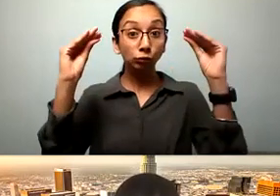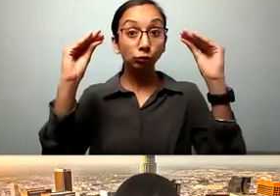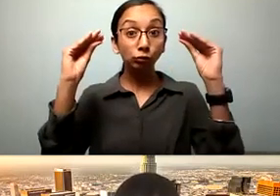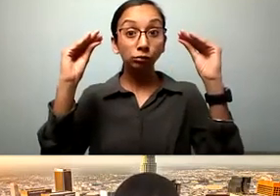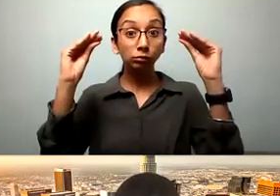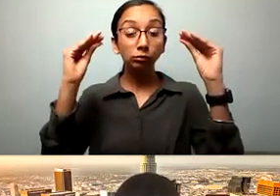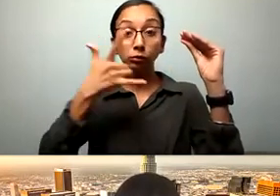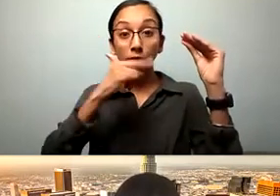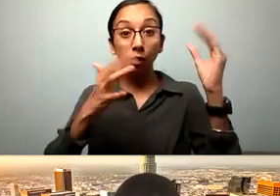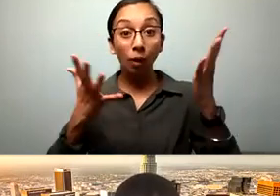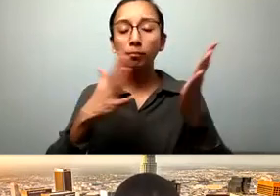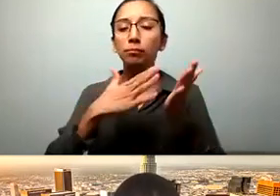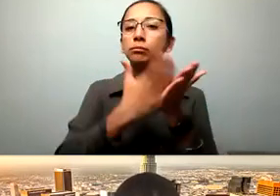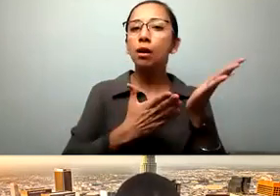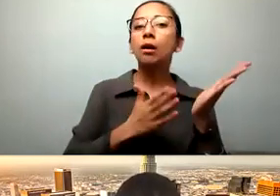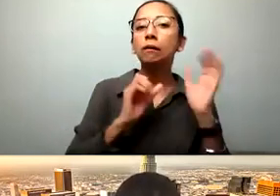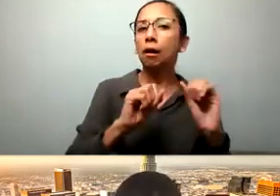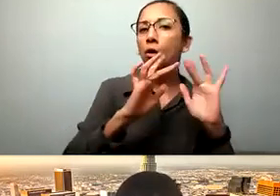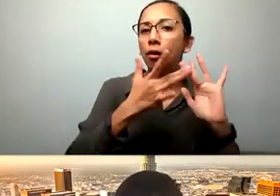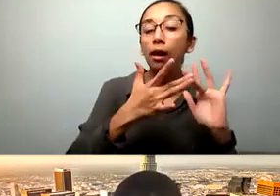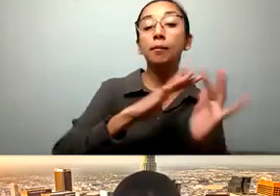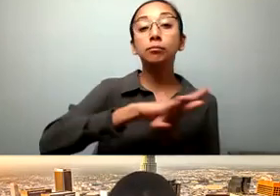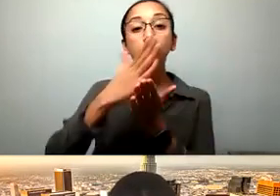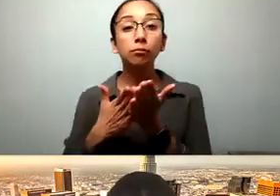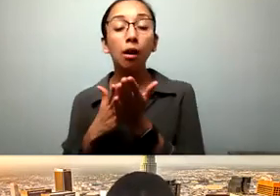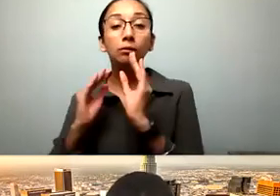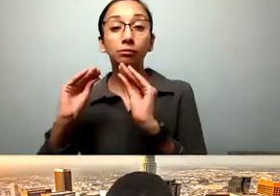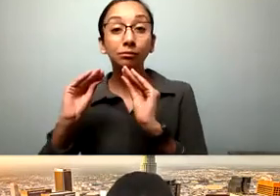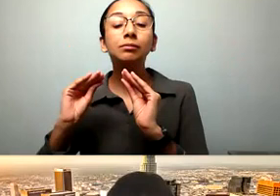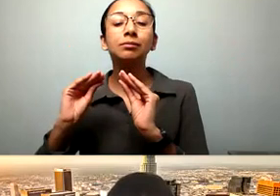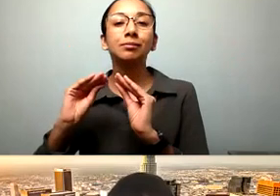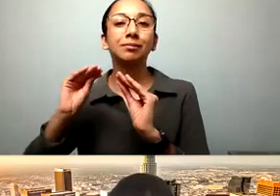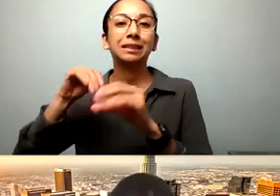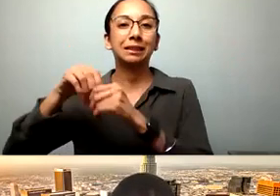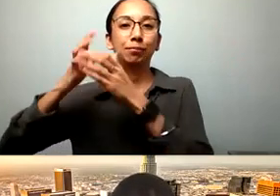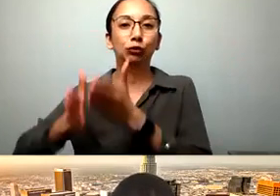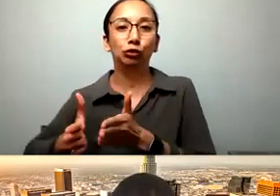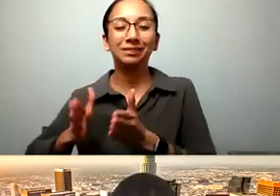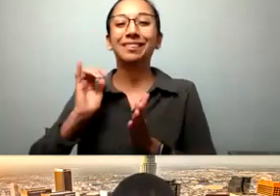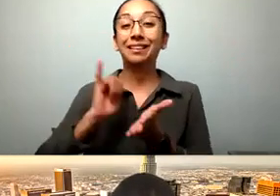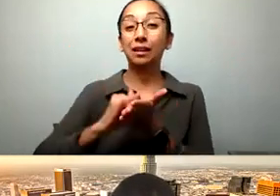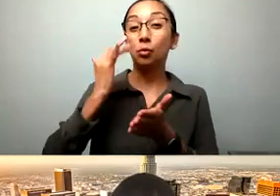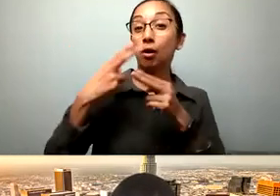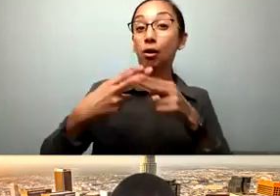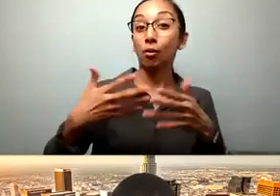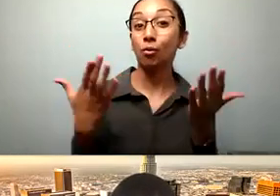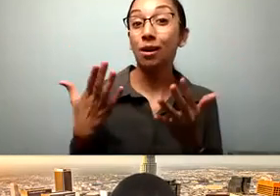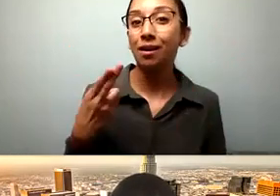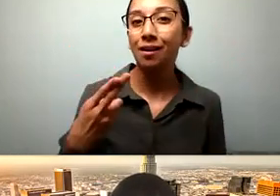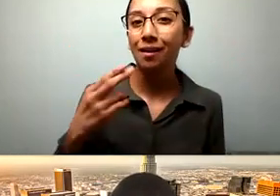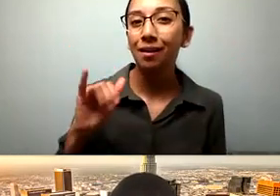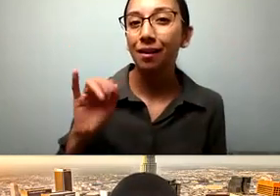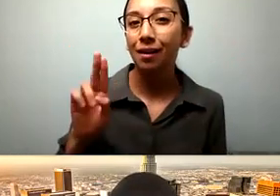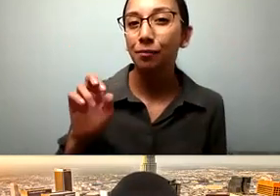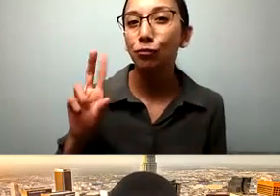partially online and then partially in person. That's why it's called hybrid. And I'll go into some of the